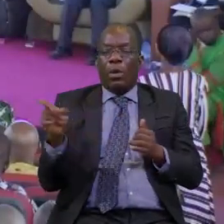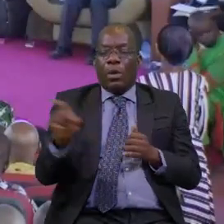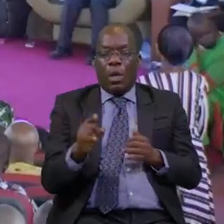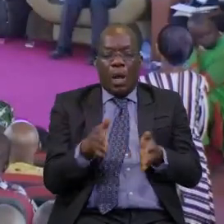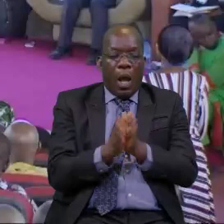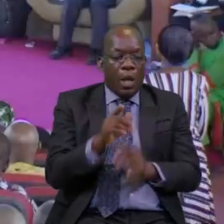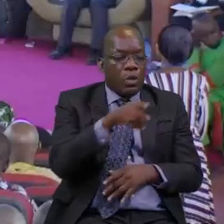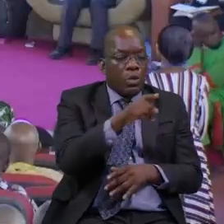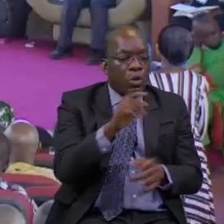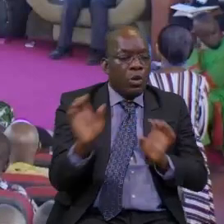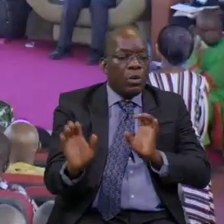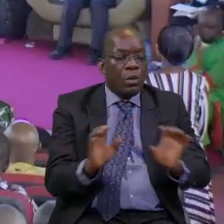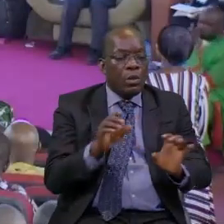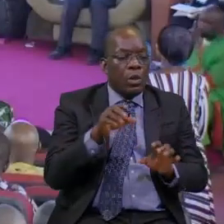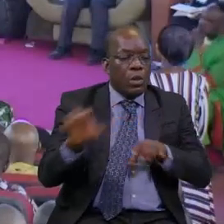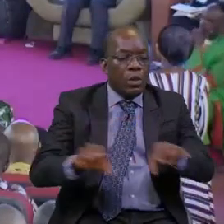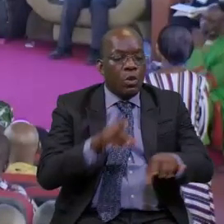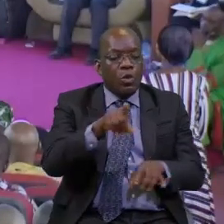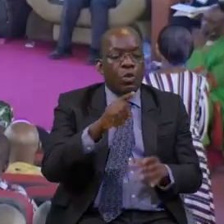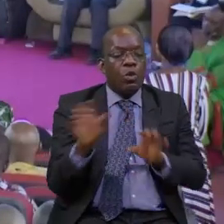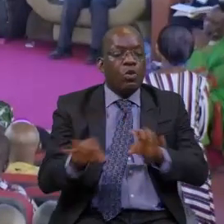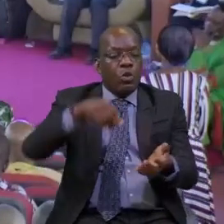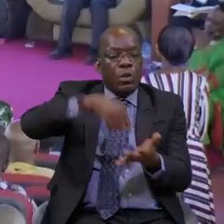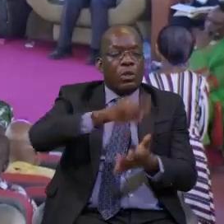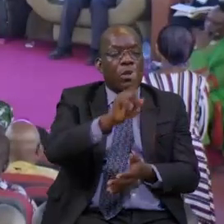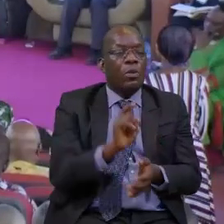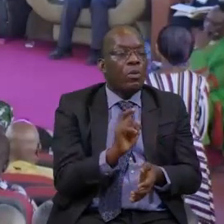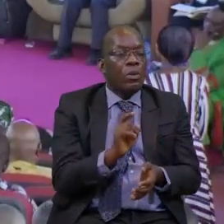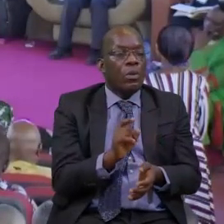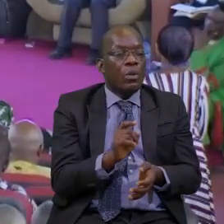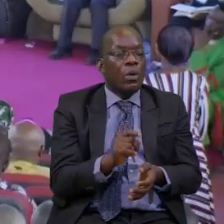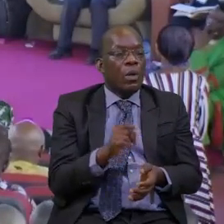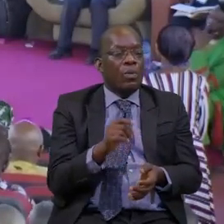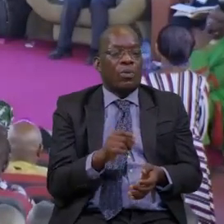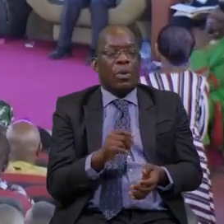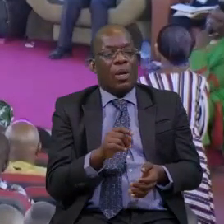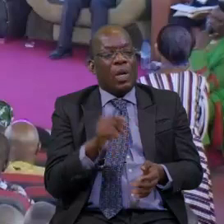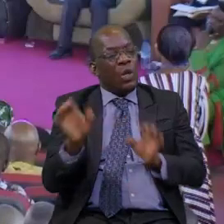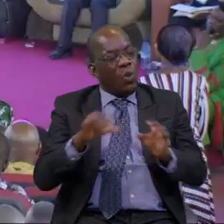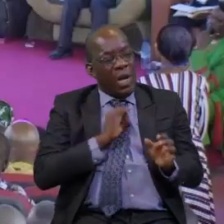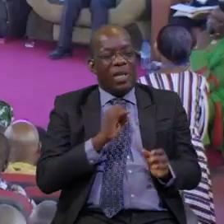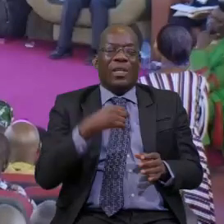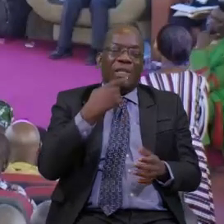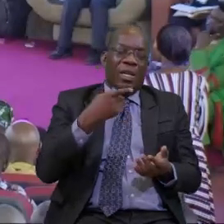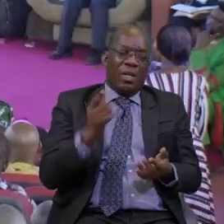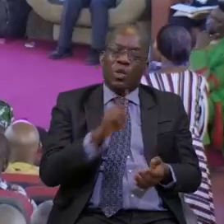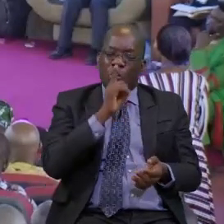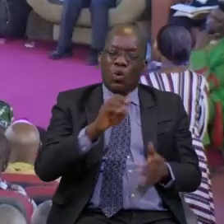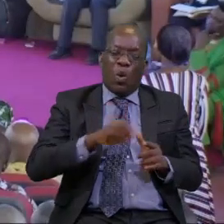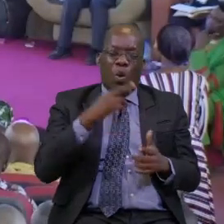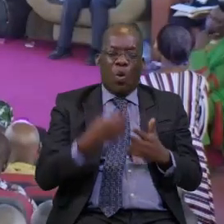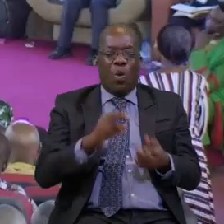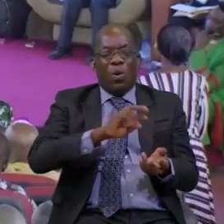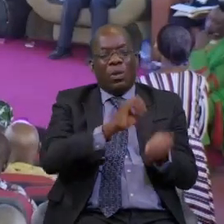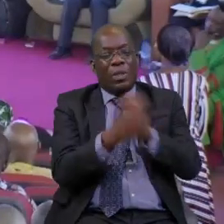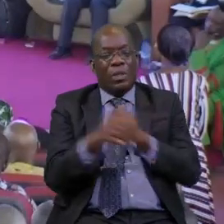do this? What do I do now? Do I modify the truth or do I tell the truth? God of truth, stand by